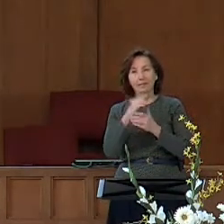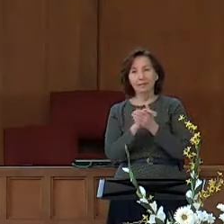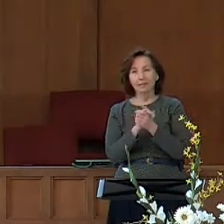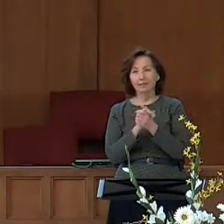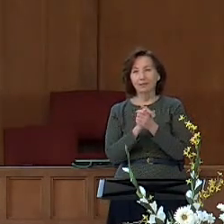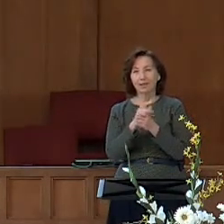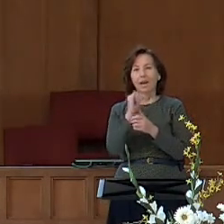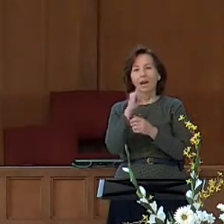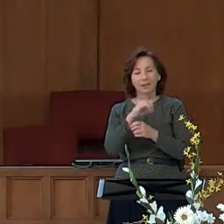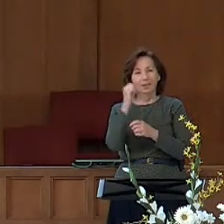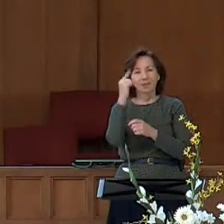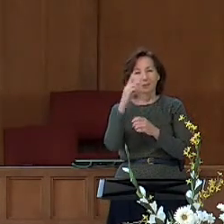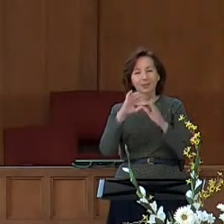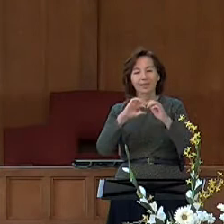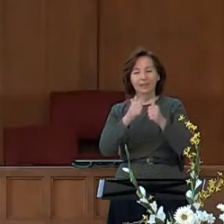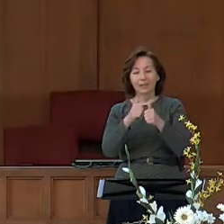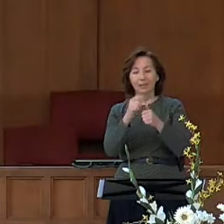I understand how you feel.